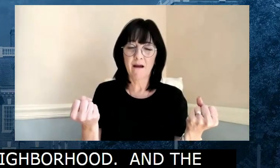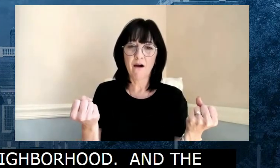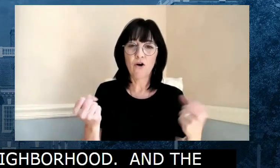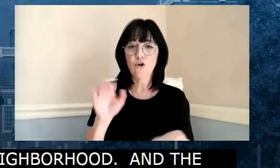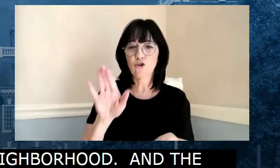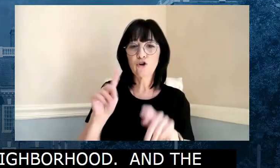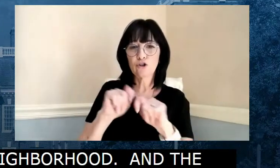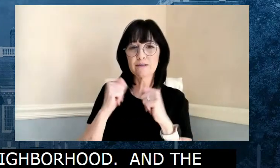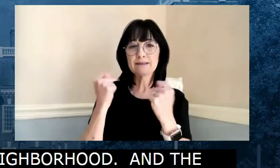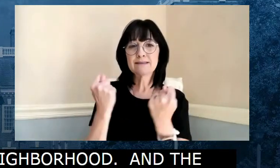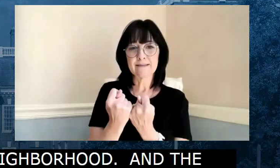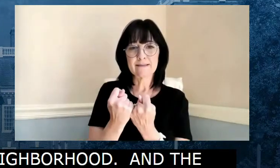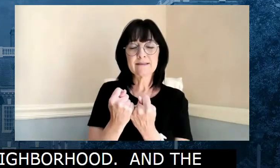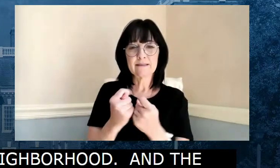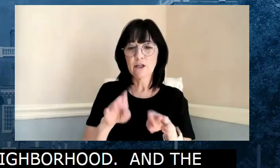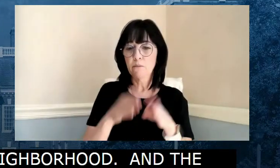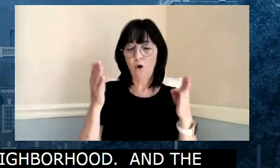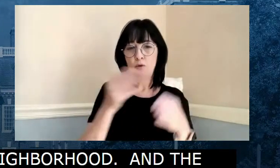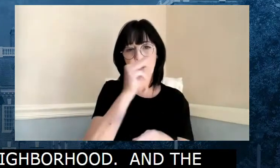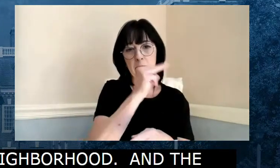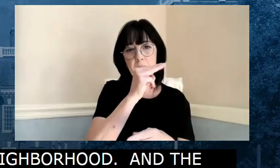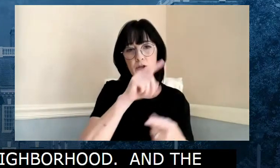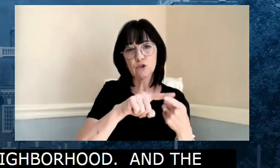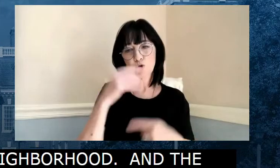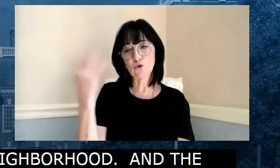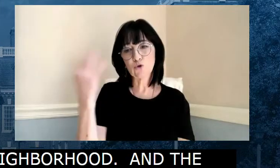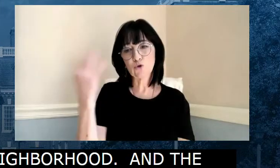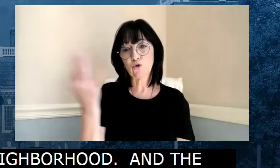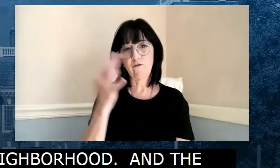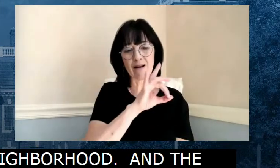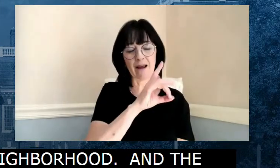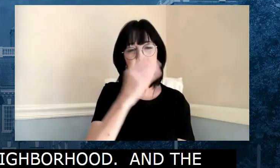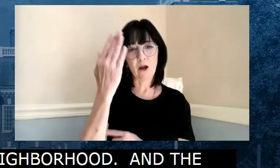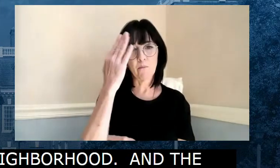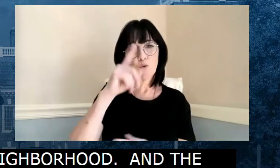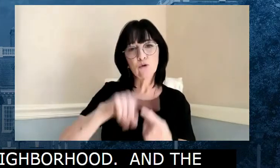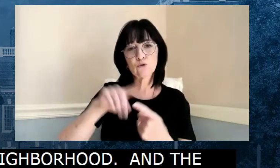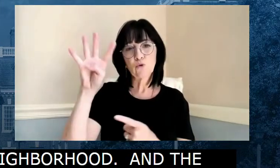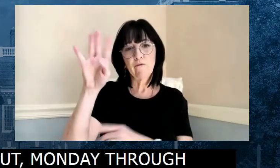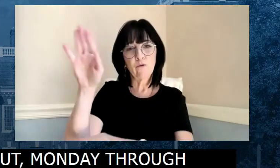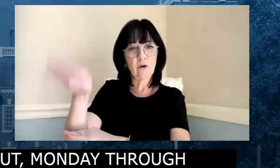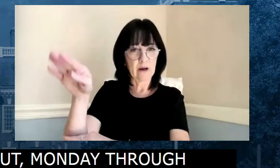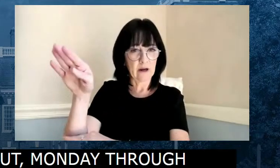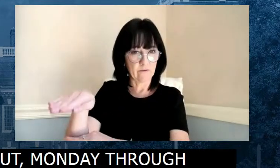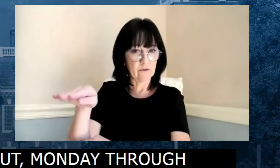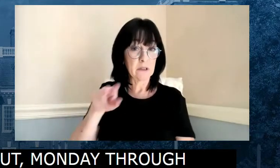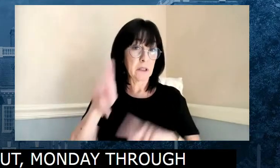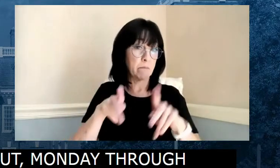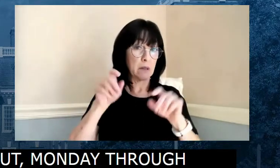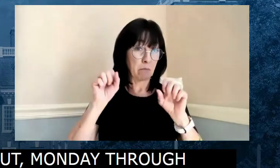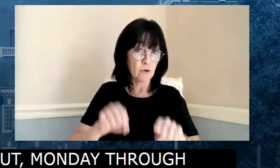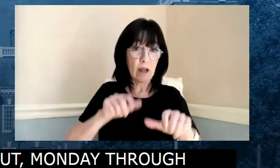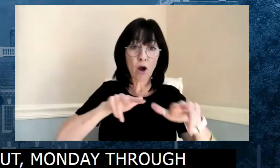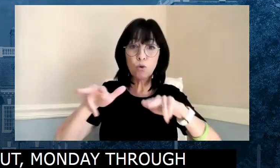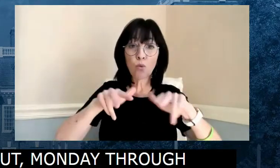through Friday, 8 to 4. People could walk in or they could call the 800 number to make a